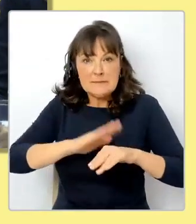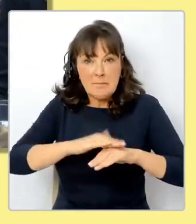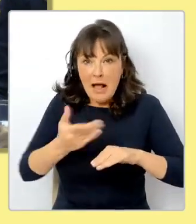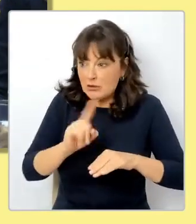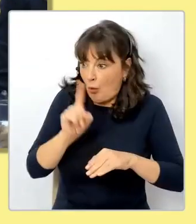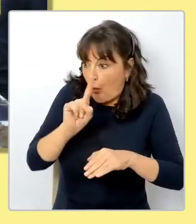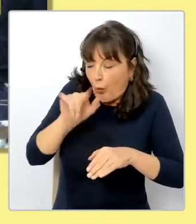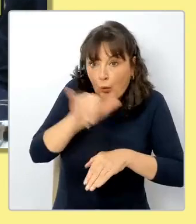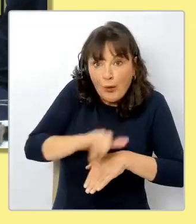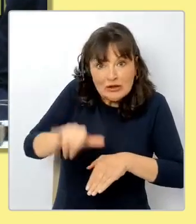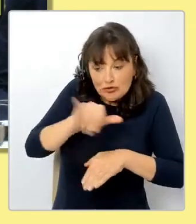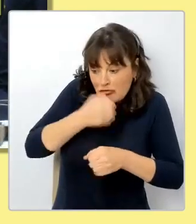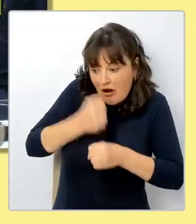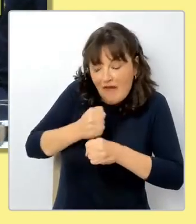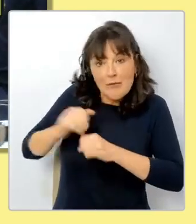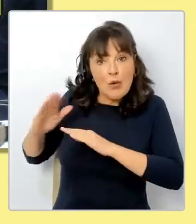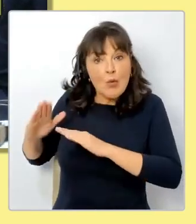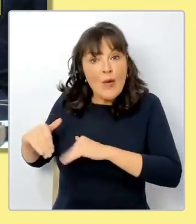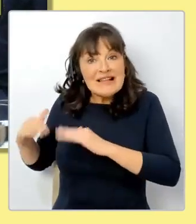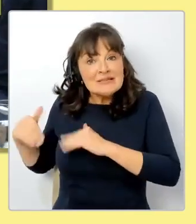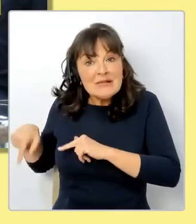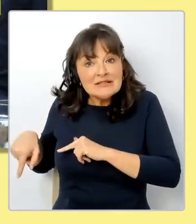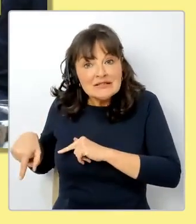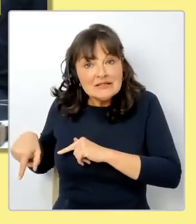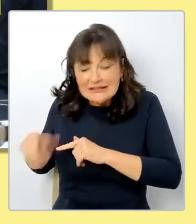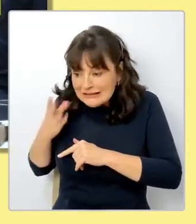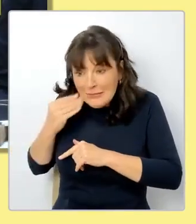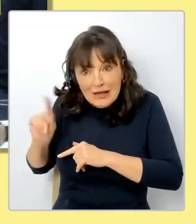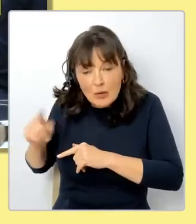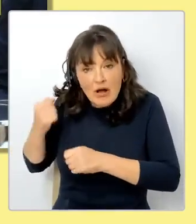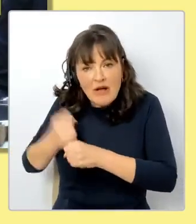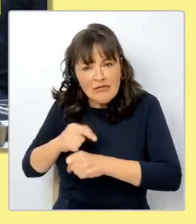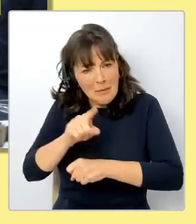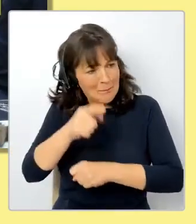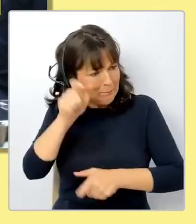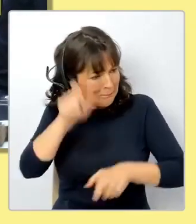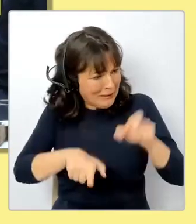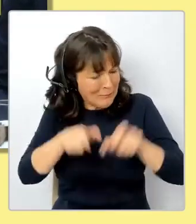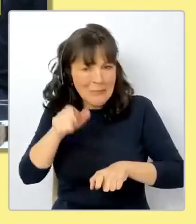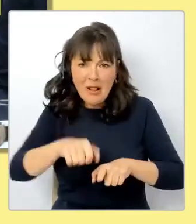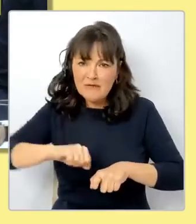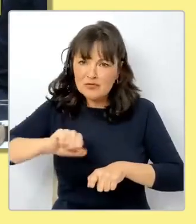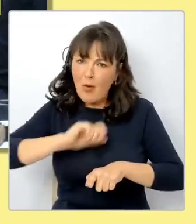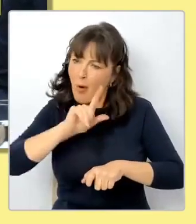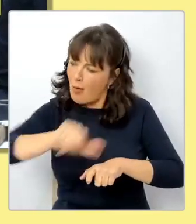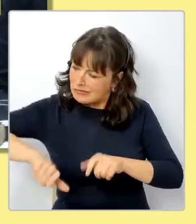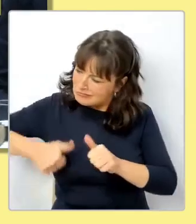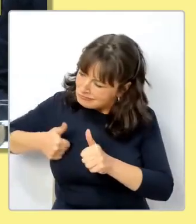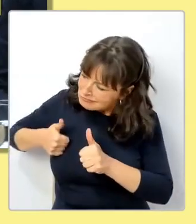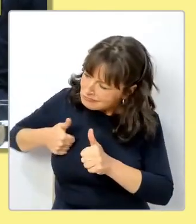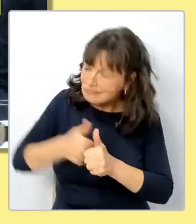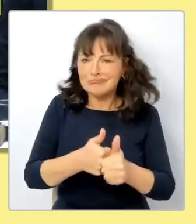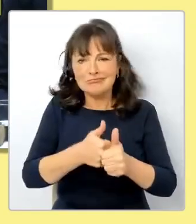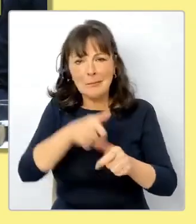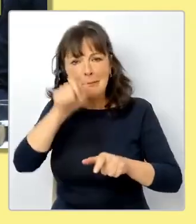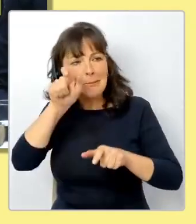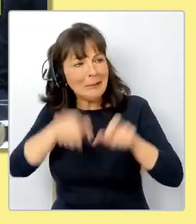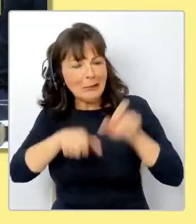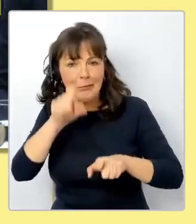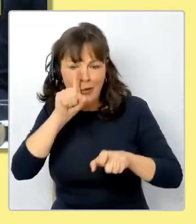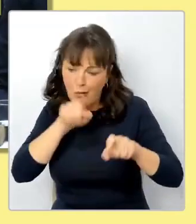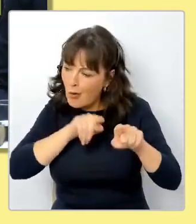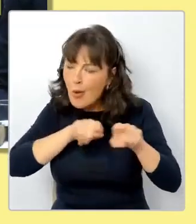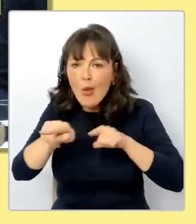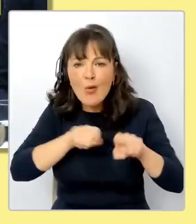in Westminster, the people of Scotland stand with asylum seekers, and we will never, ever give in to